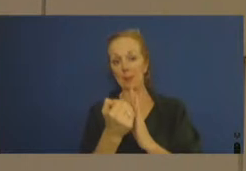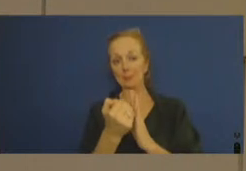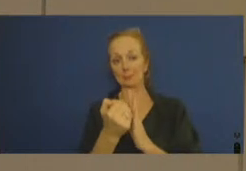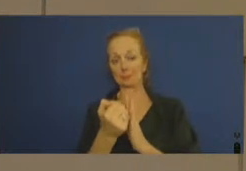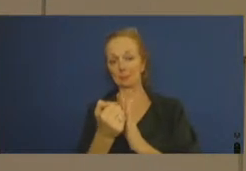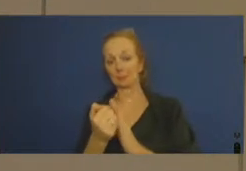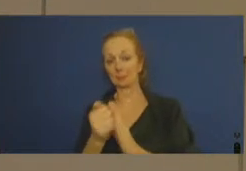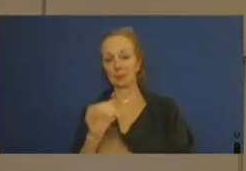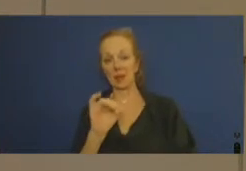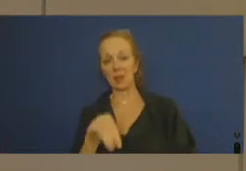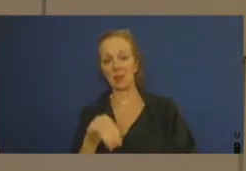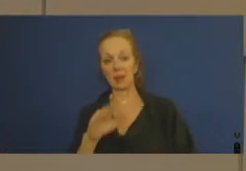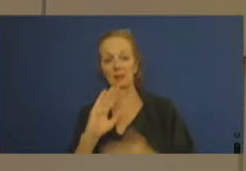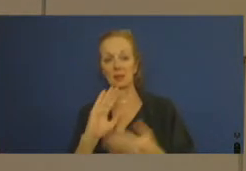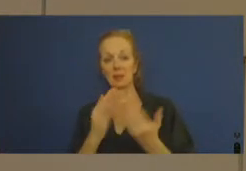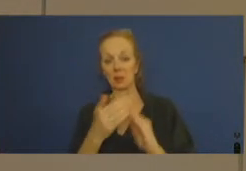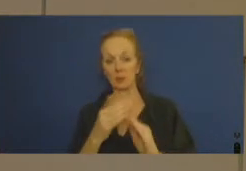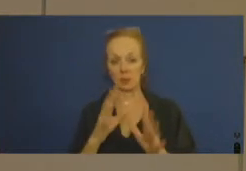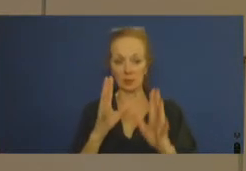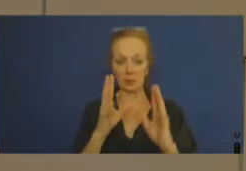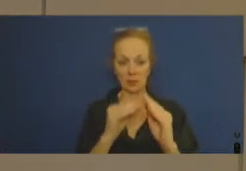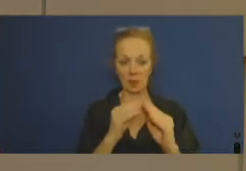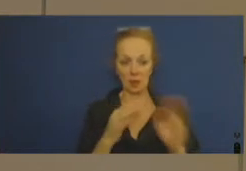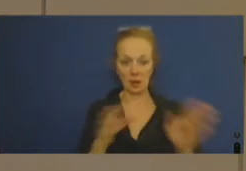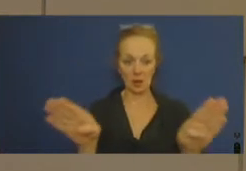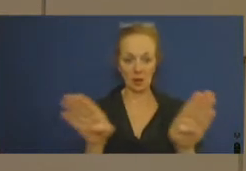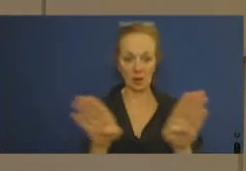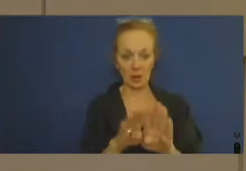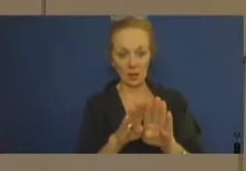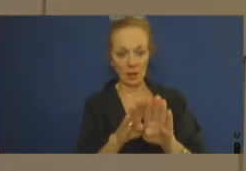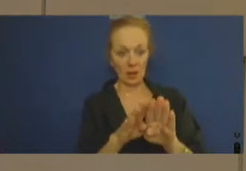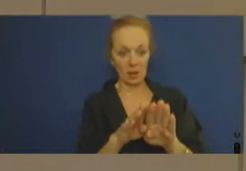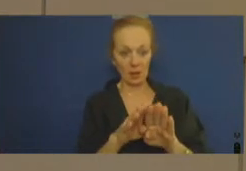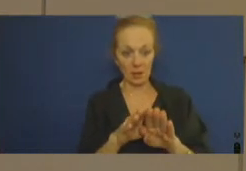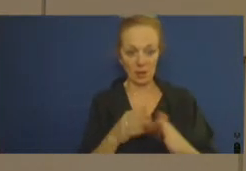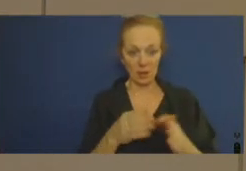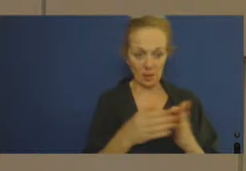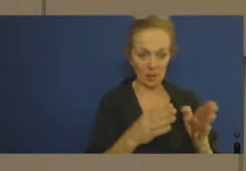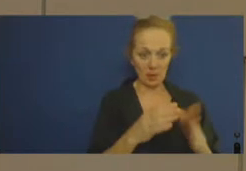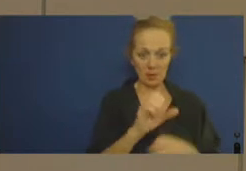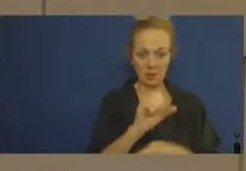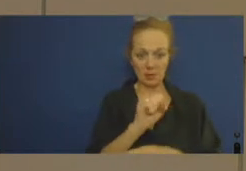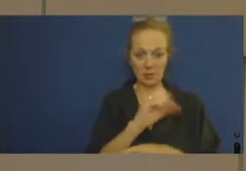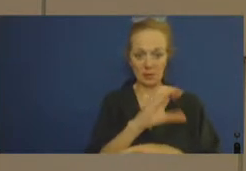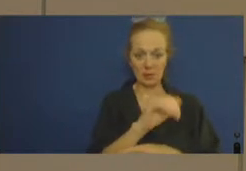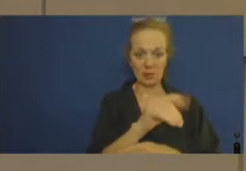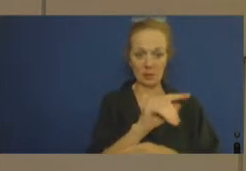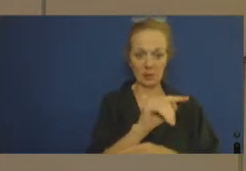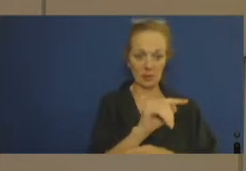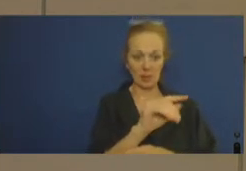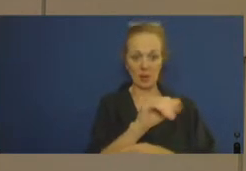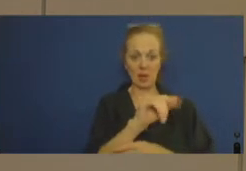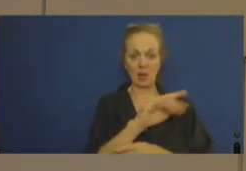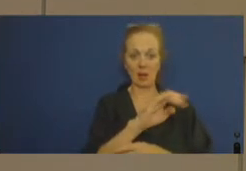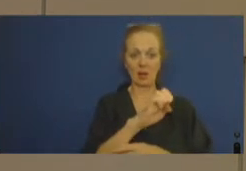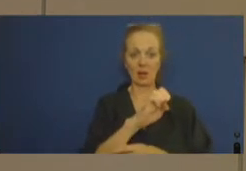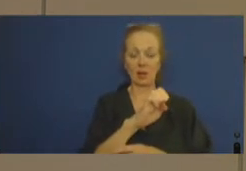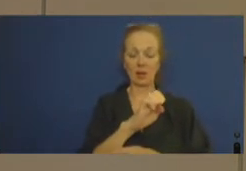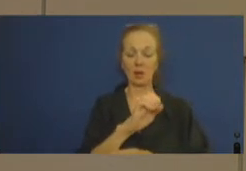is a public hearing, as I said, to close a portion of an alleyway between Scott Avenue and Fountain View Street.